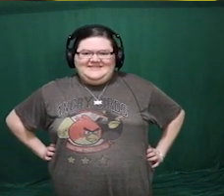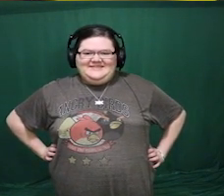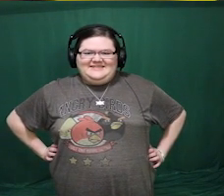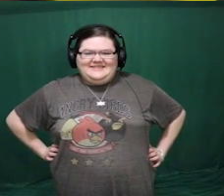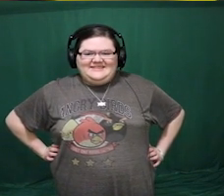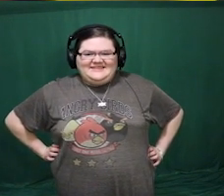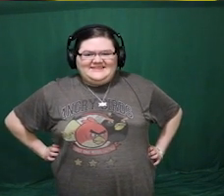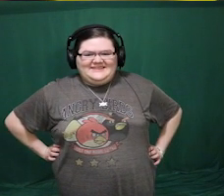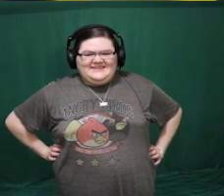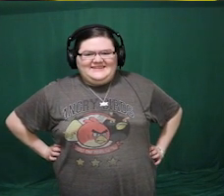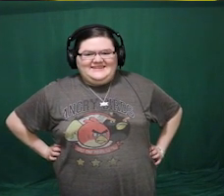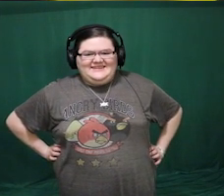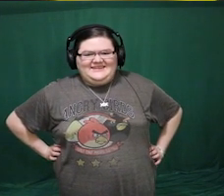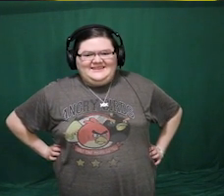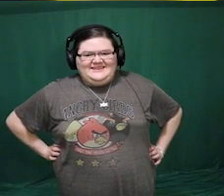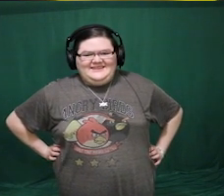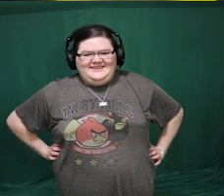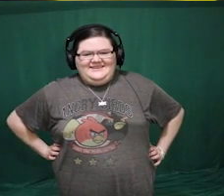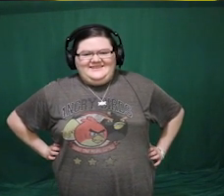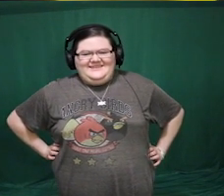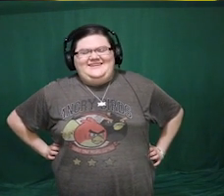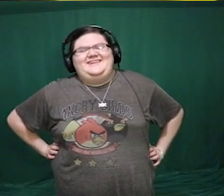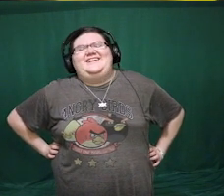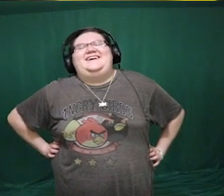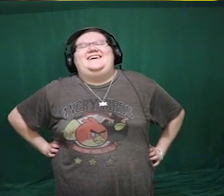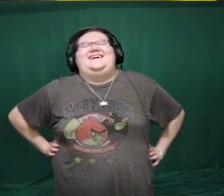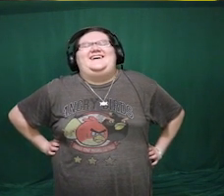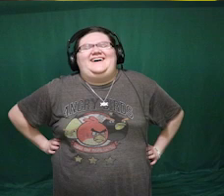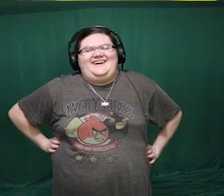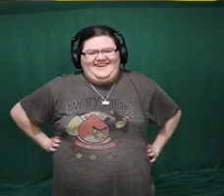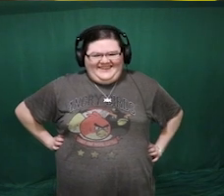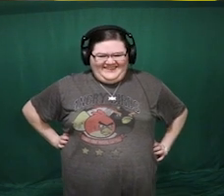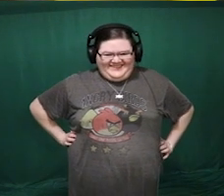Exports. China exports. Fuck! JJ out here looking for Premier Pro. China